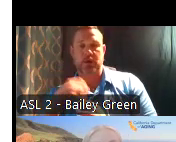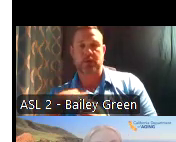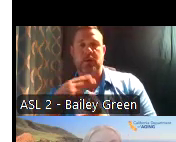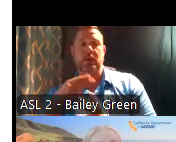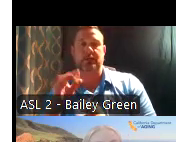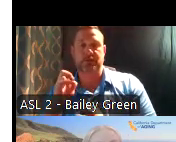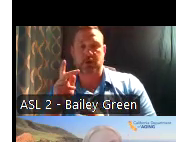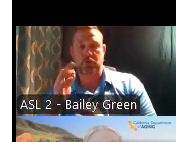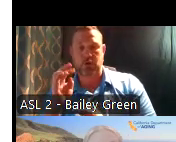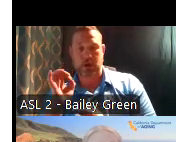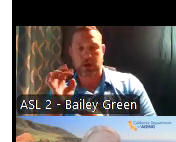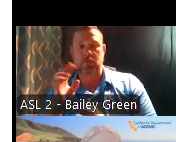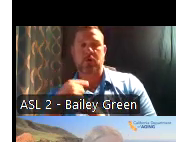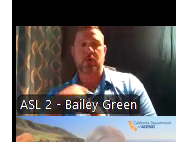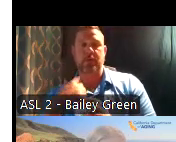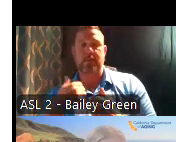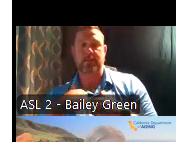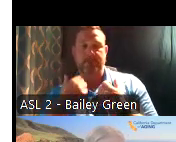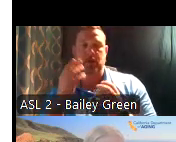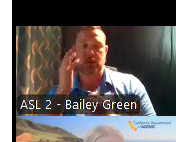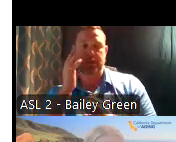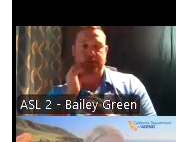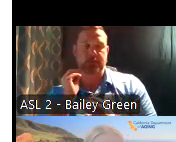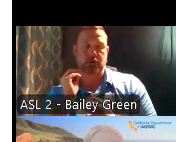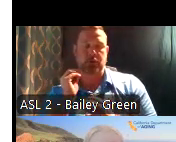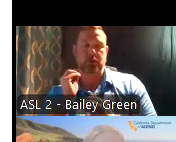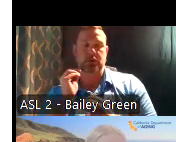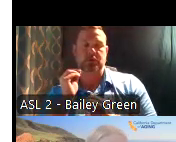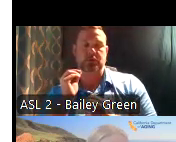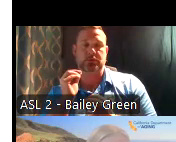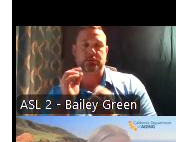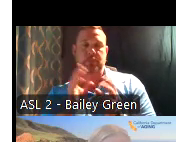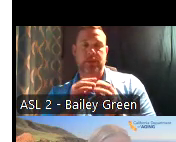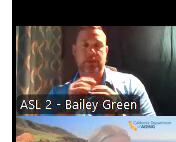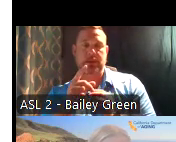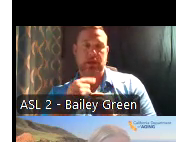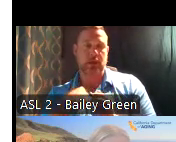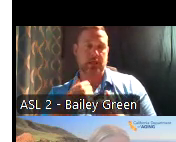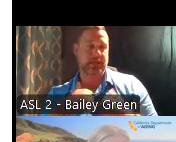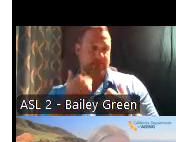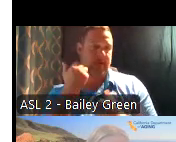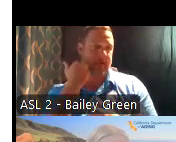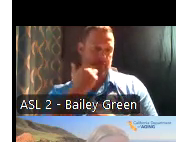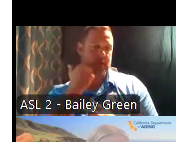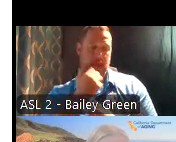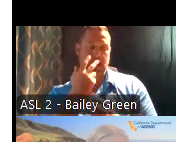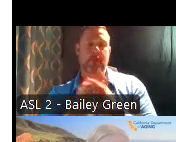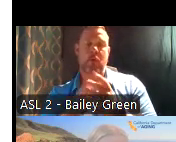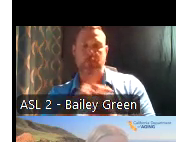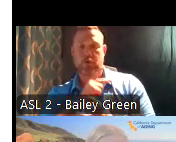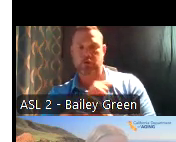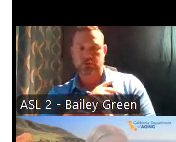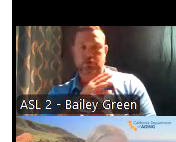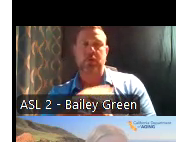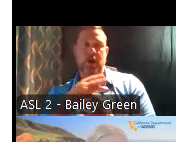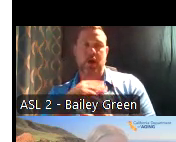Jessica Kramer. I am a living experience, meaning I didn't just live it, I live it every day, both personally with my